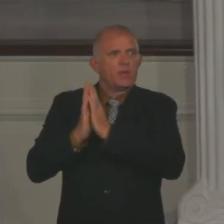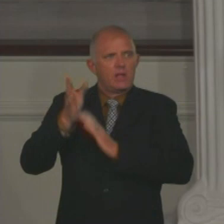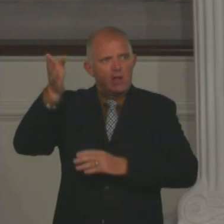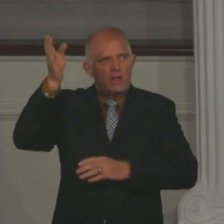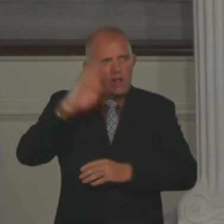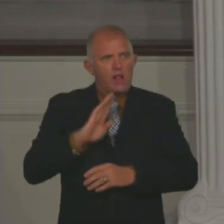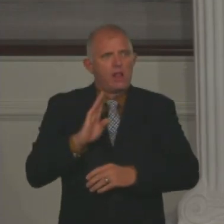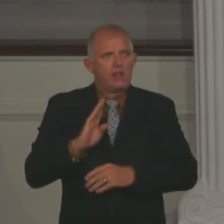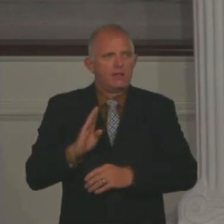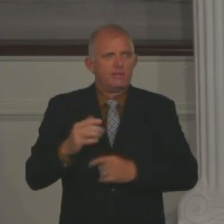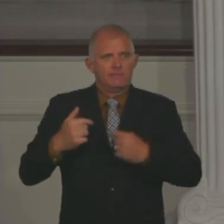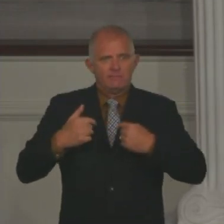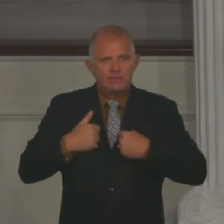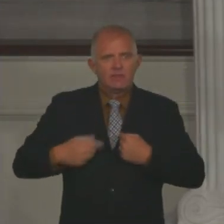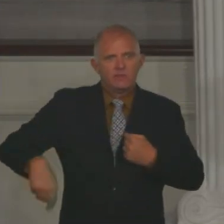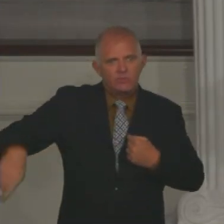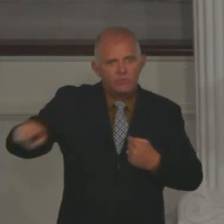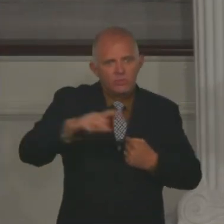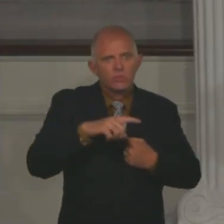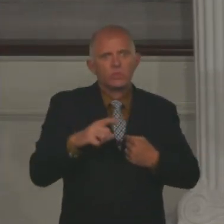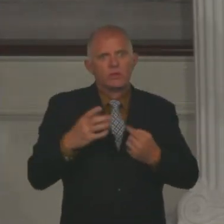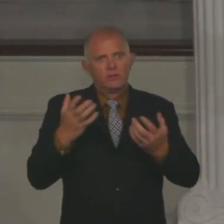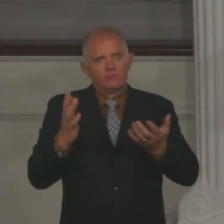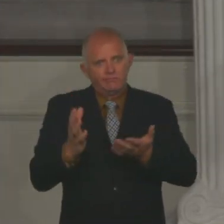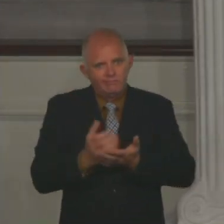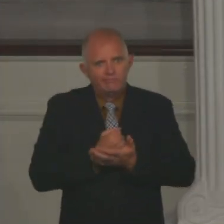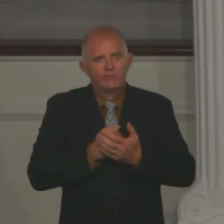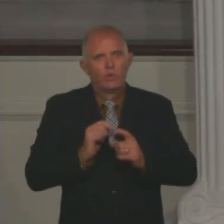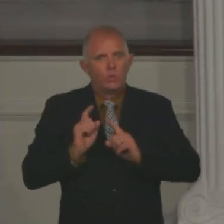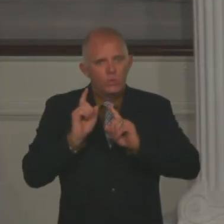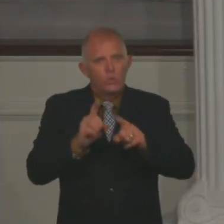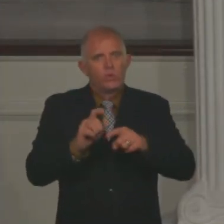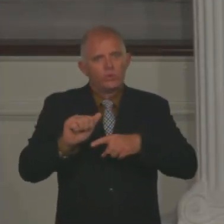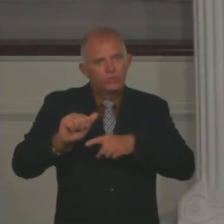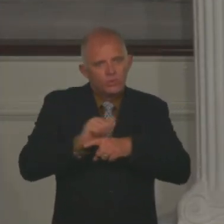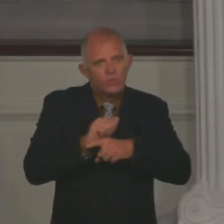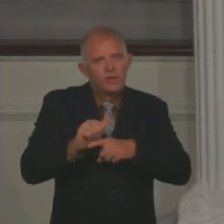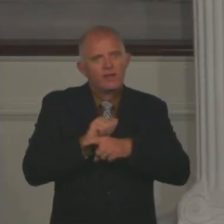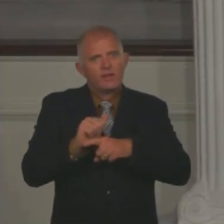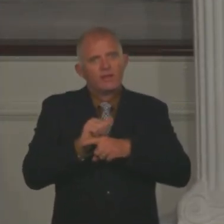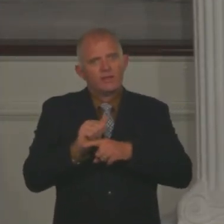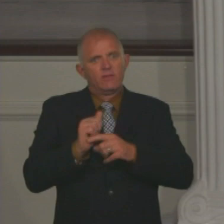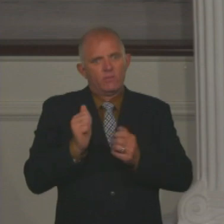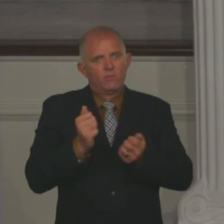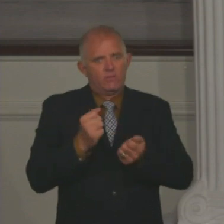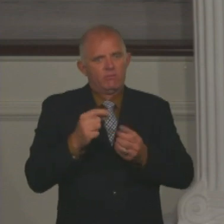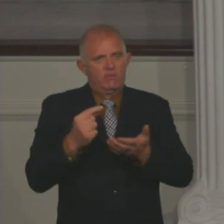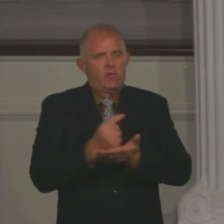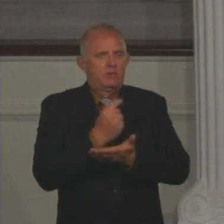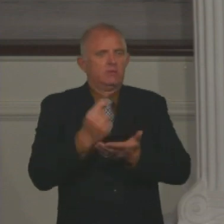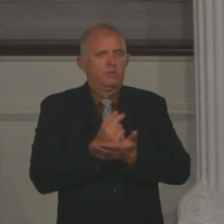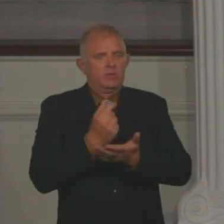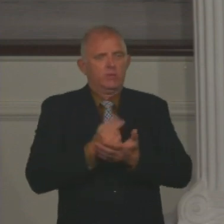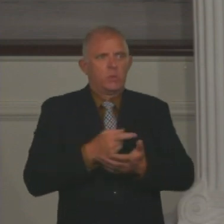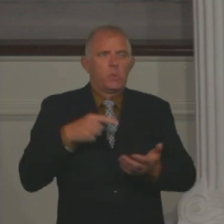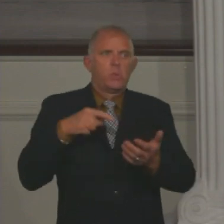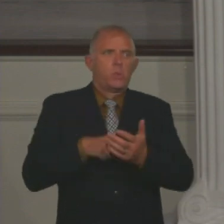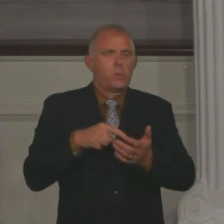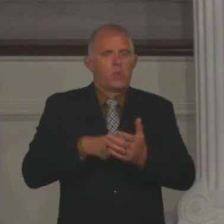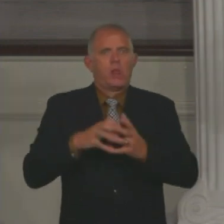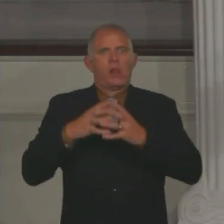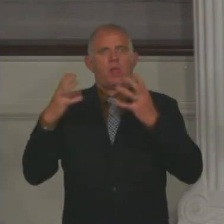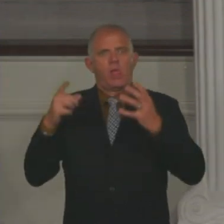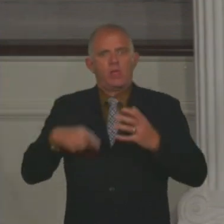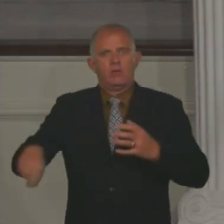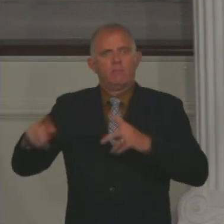me could have a place where we could be trained for the gospel ministry. We owe so much to the heritage. Oh,